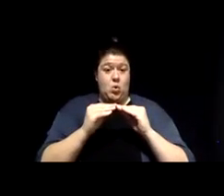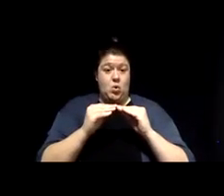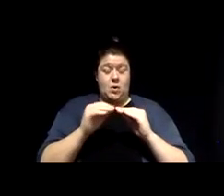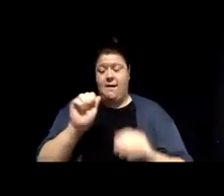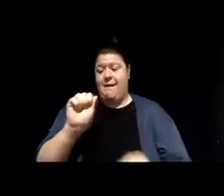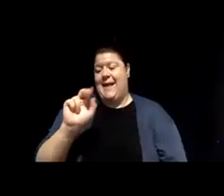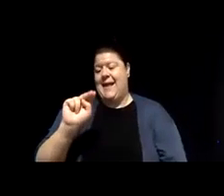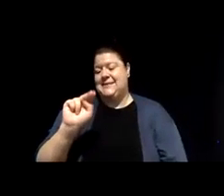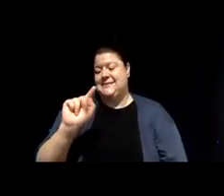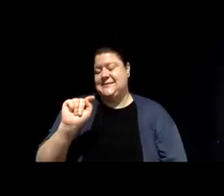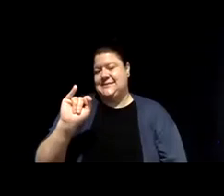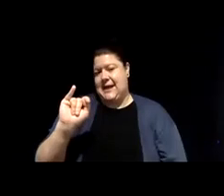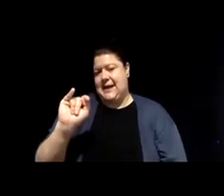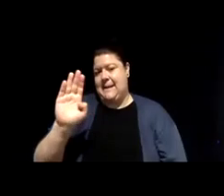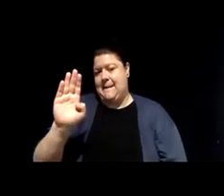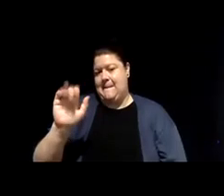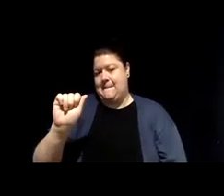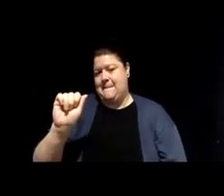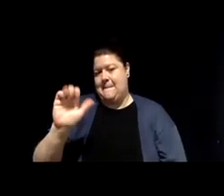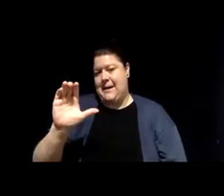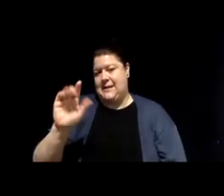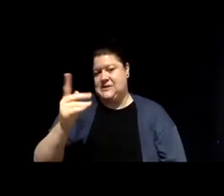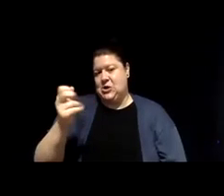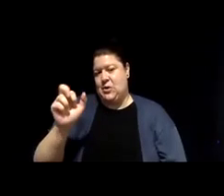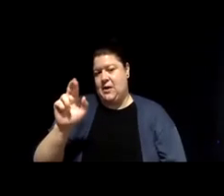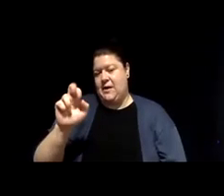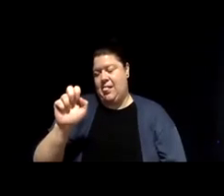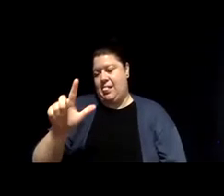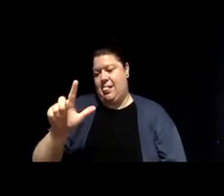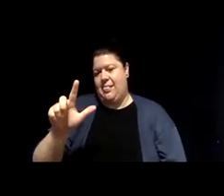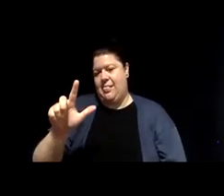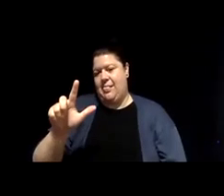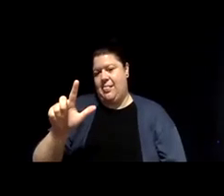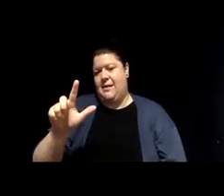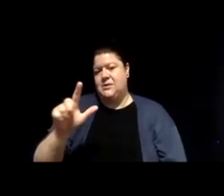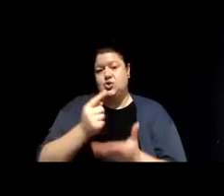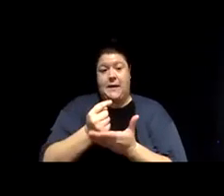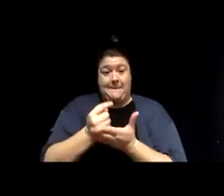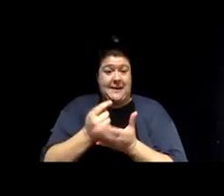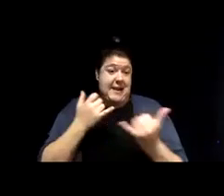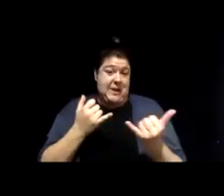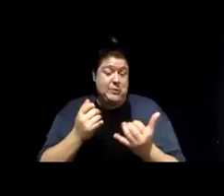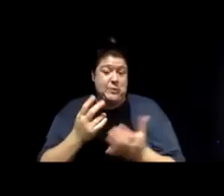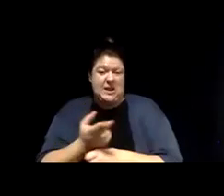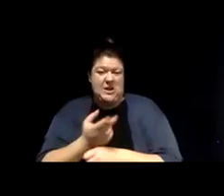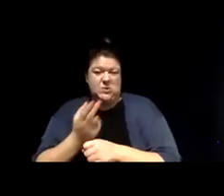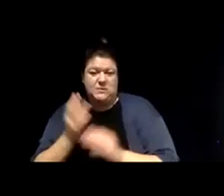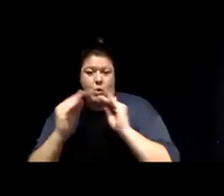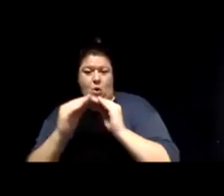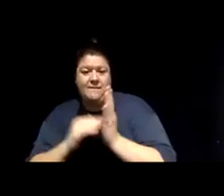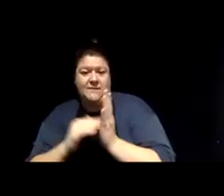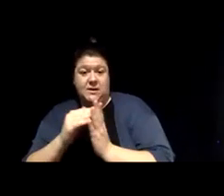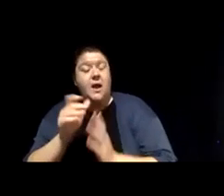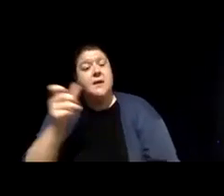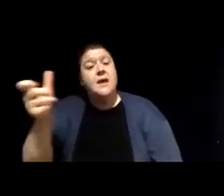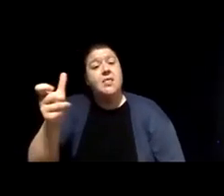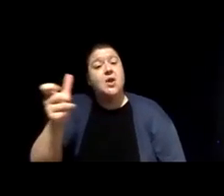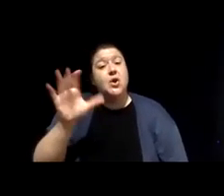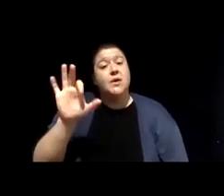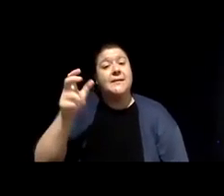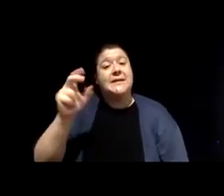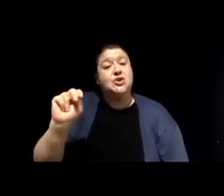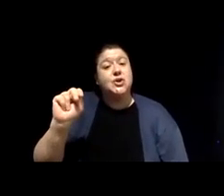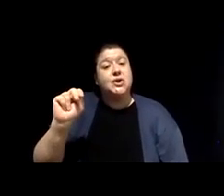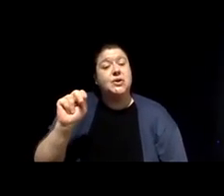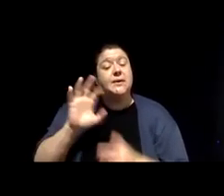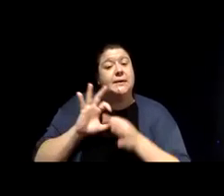antibacterial treatments, because it is a type of bacteria. Okay, what is another condition related to